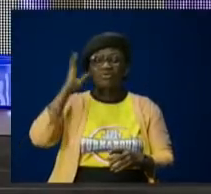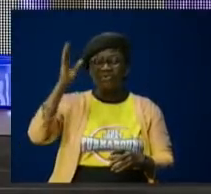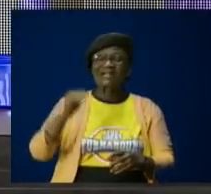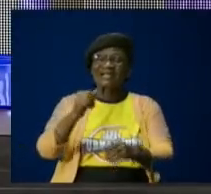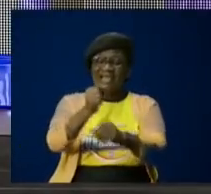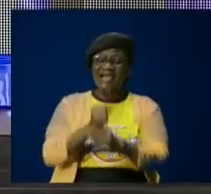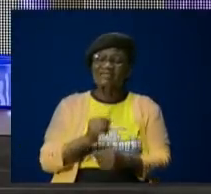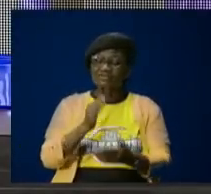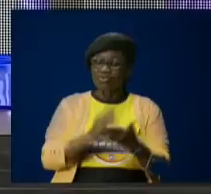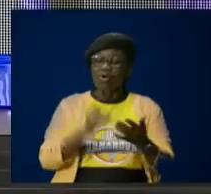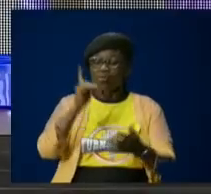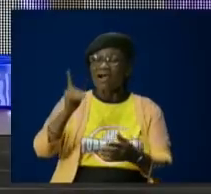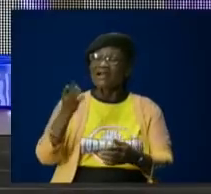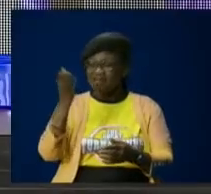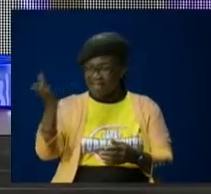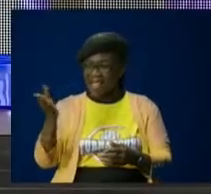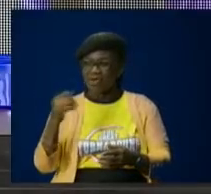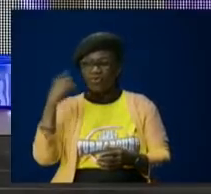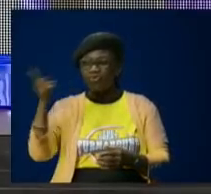And the wind blew.